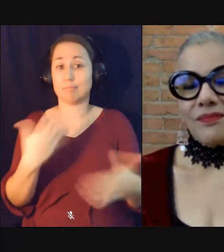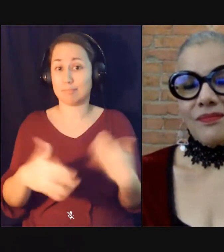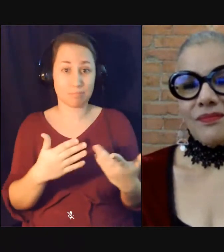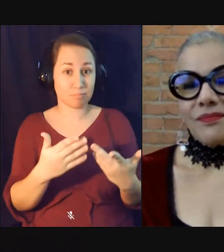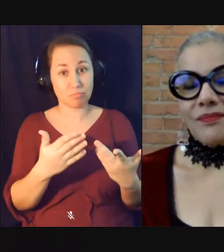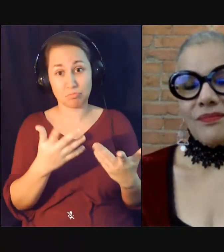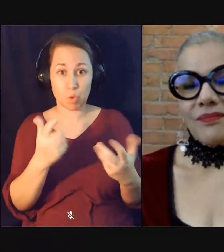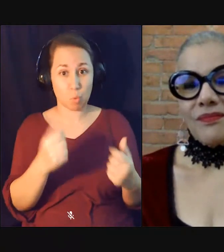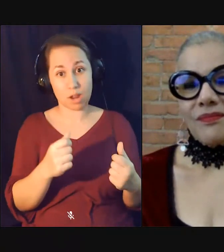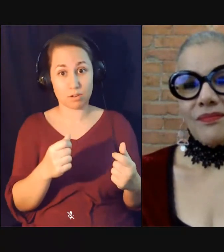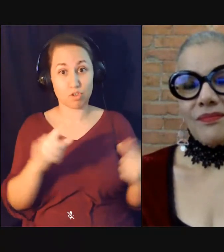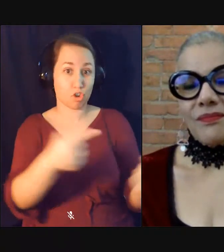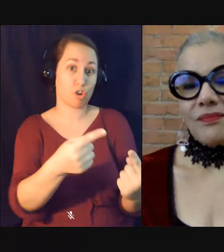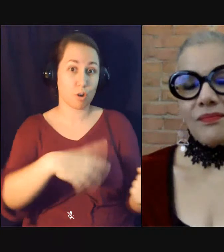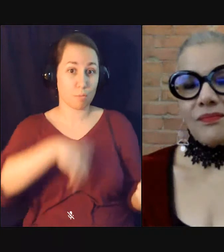out.